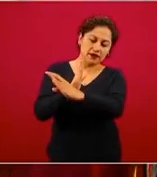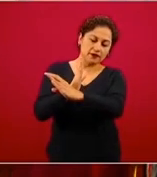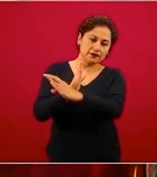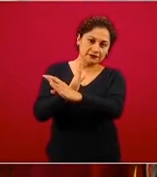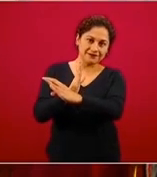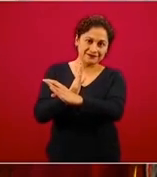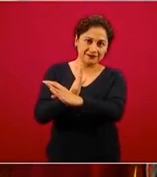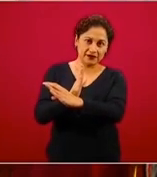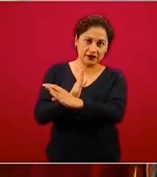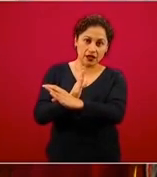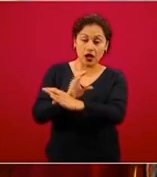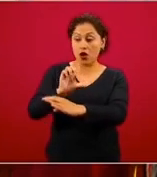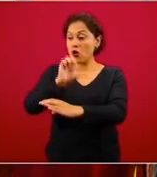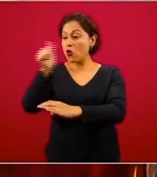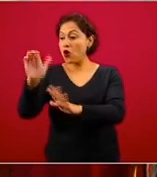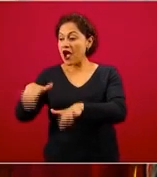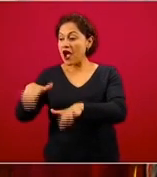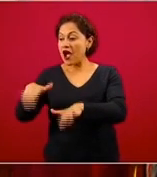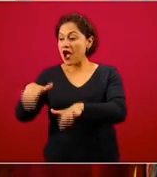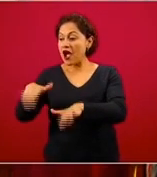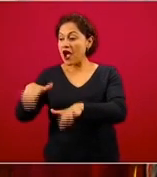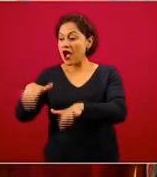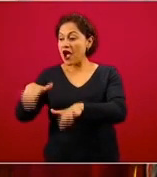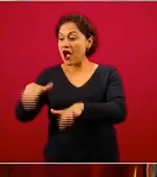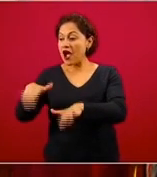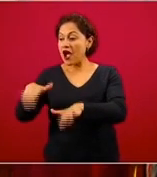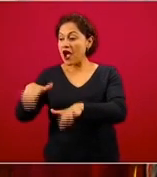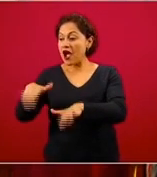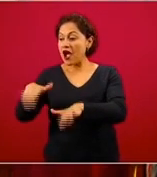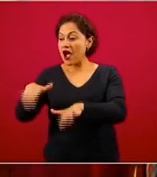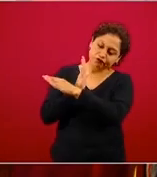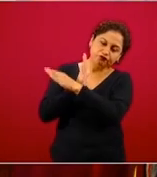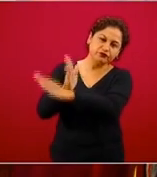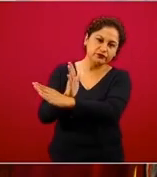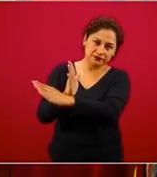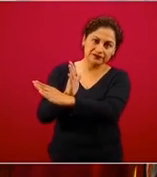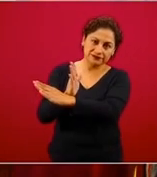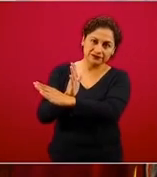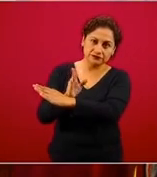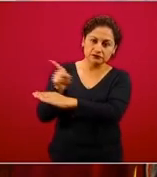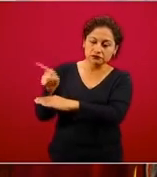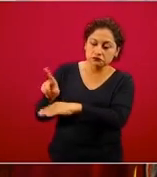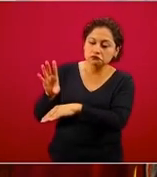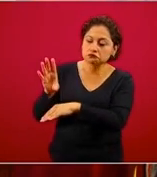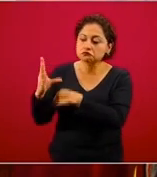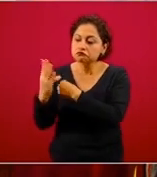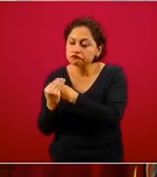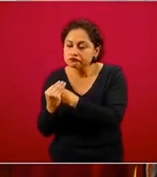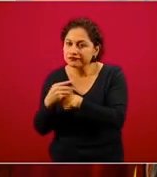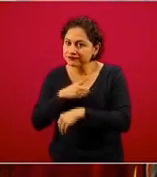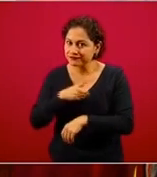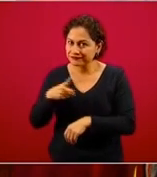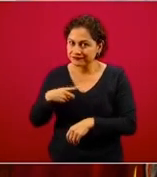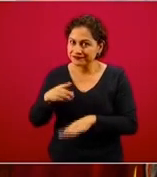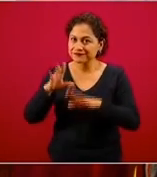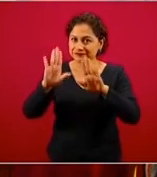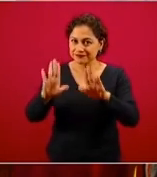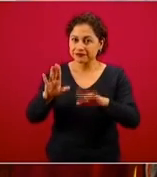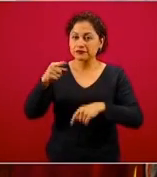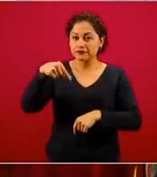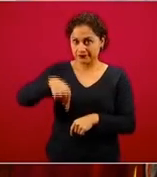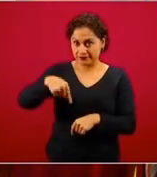that is the key that opens the door to our immune system. So what the virus does to this